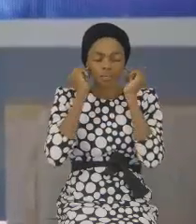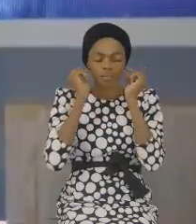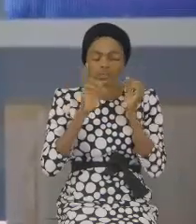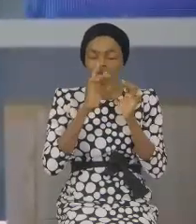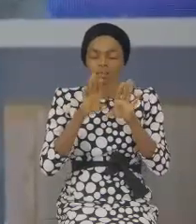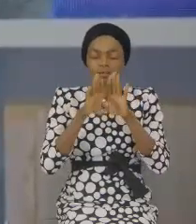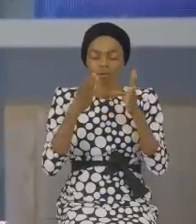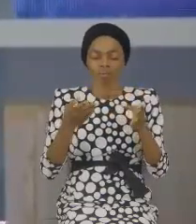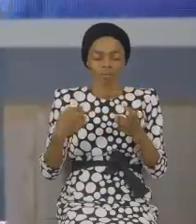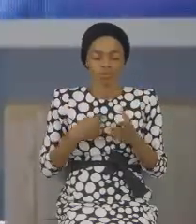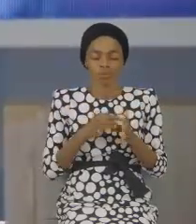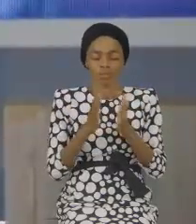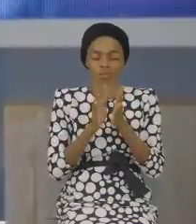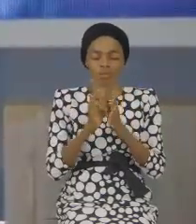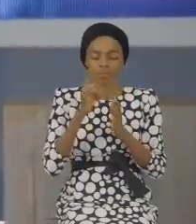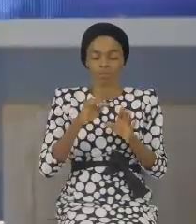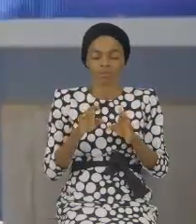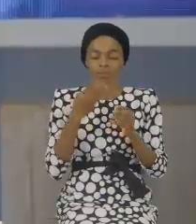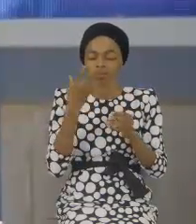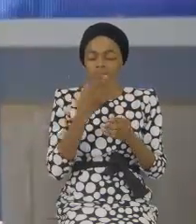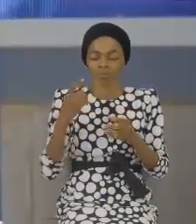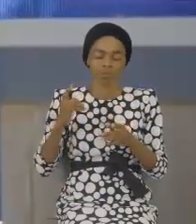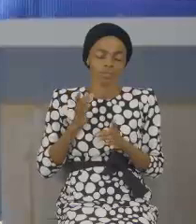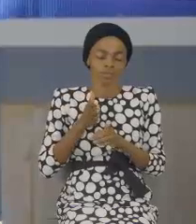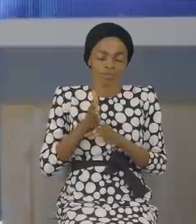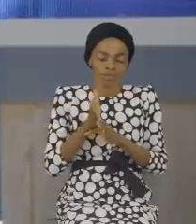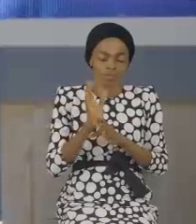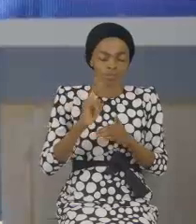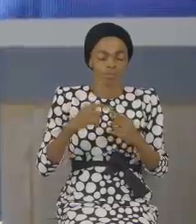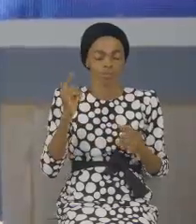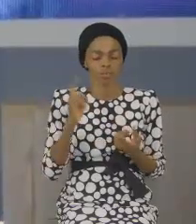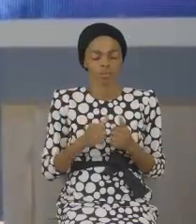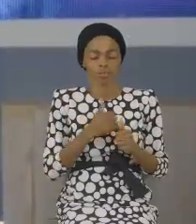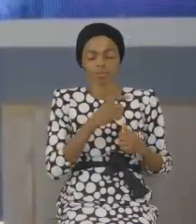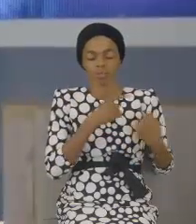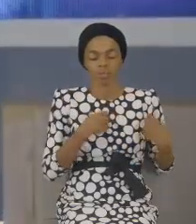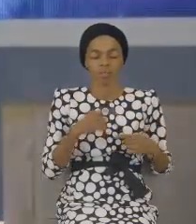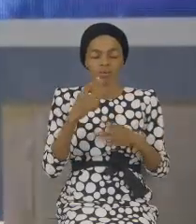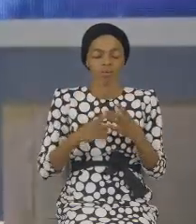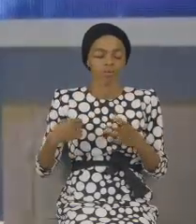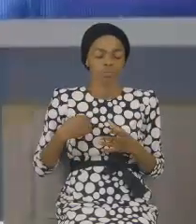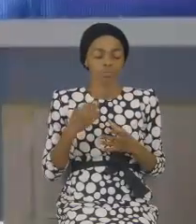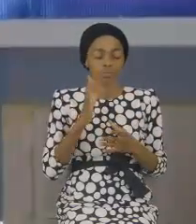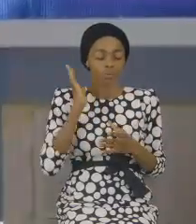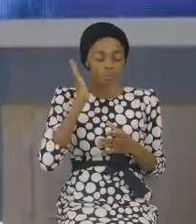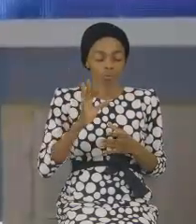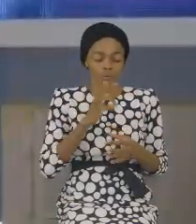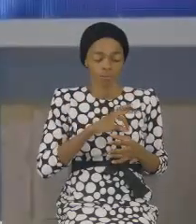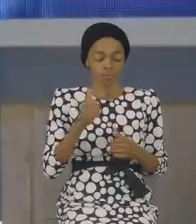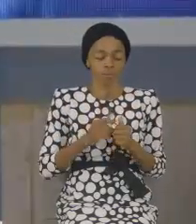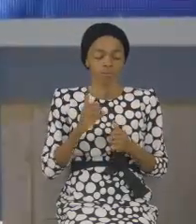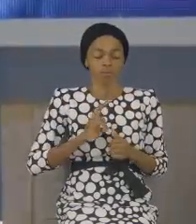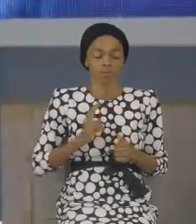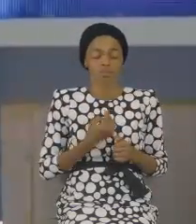praying, Lord, you speak directly to every heart, what will benefit every one of us and